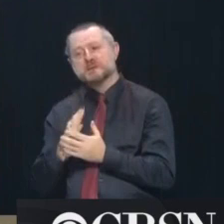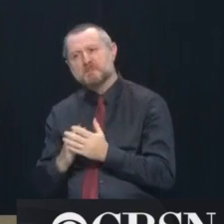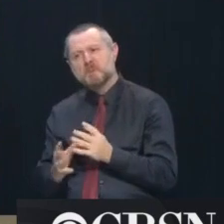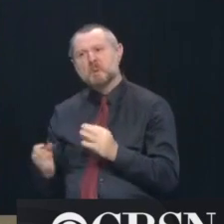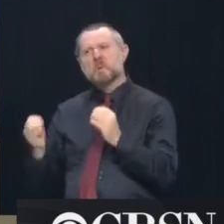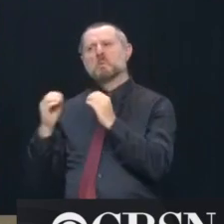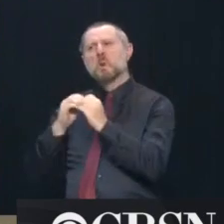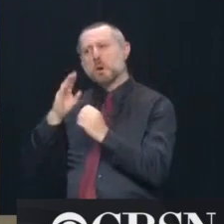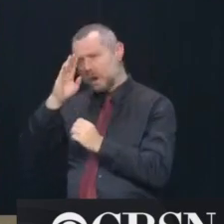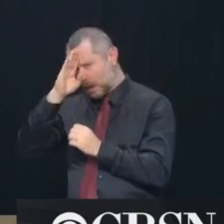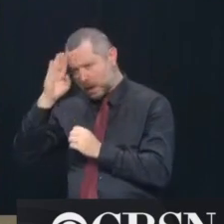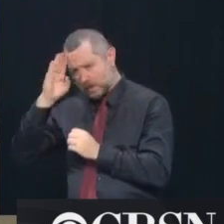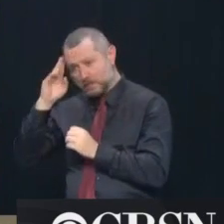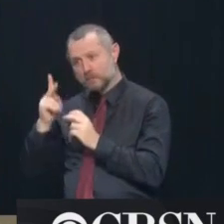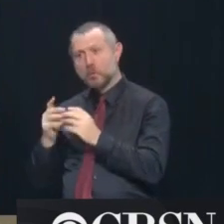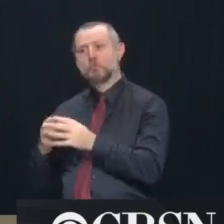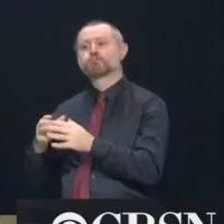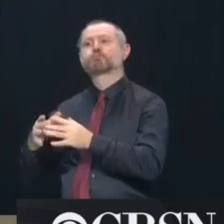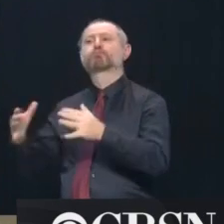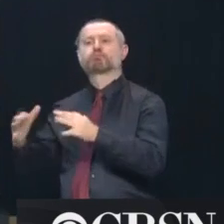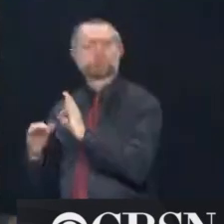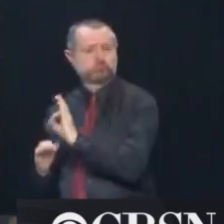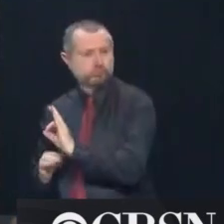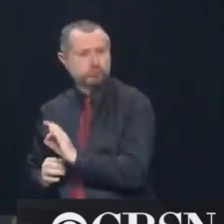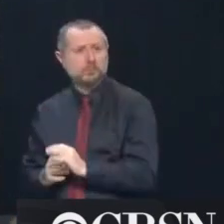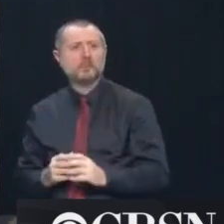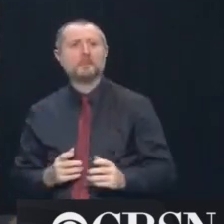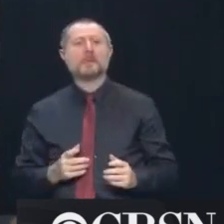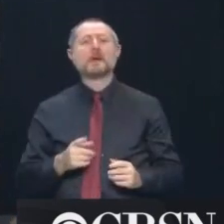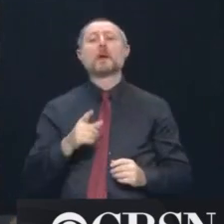be built out, given that there's this expected spike?